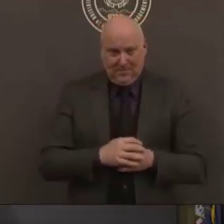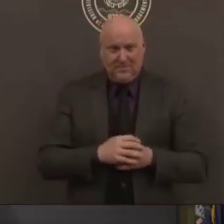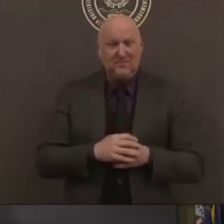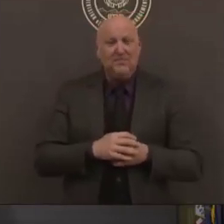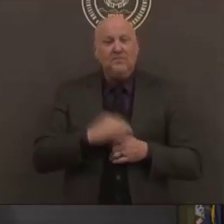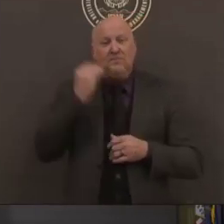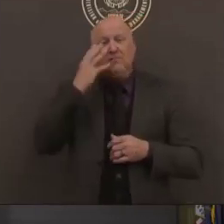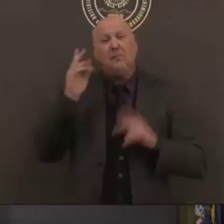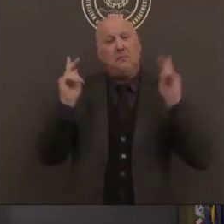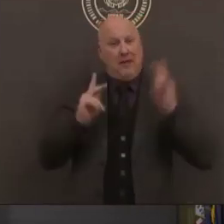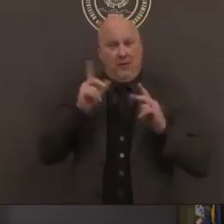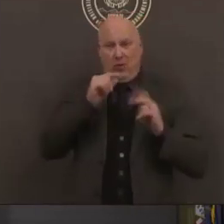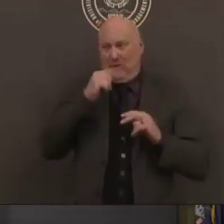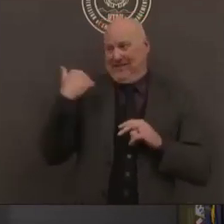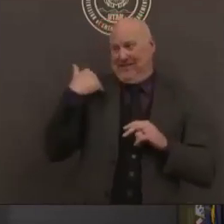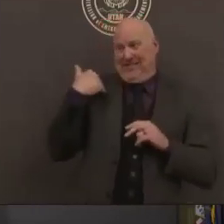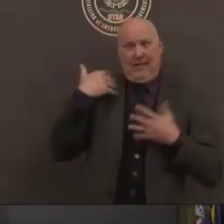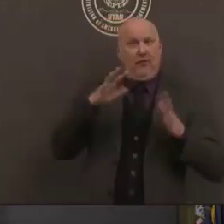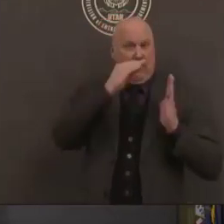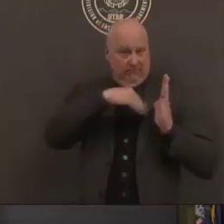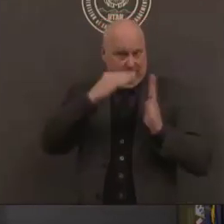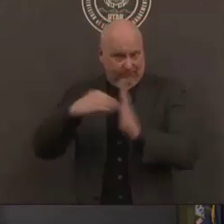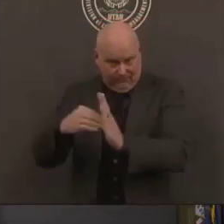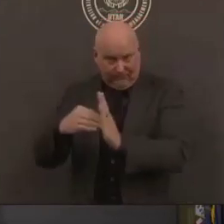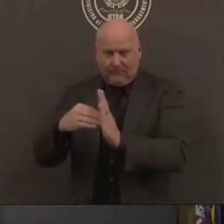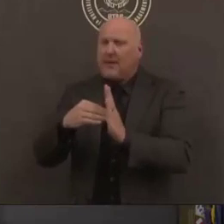automatically resubmitted for round 2.